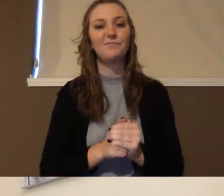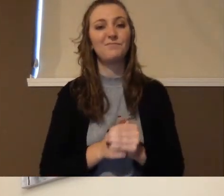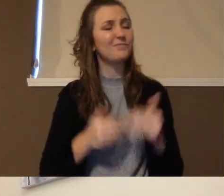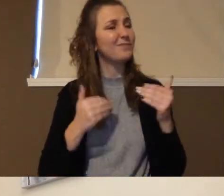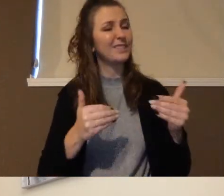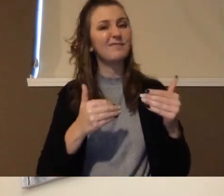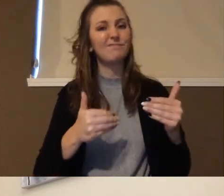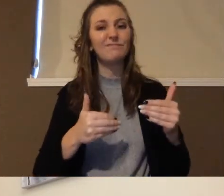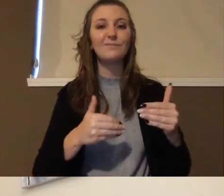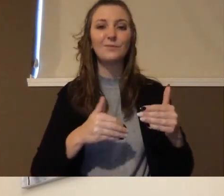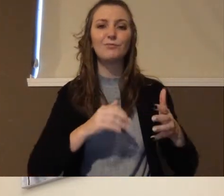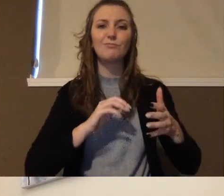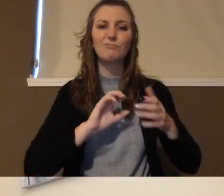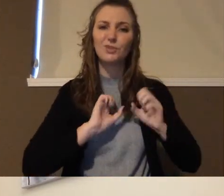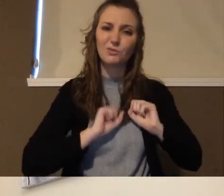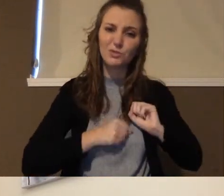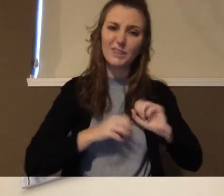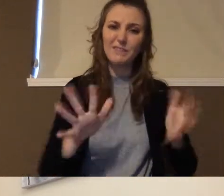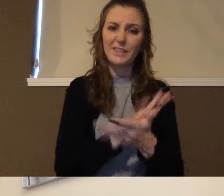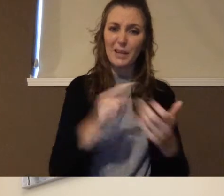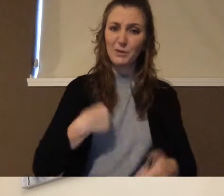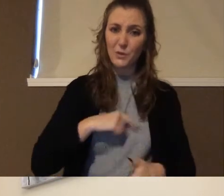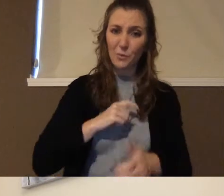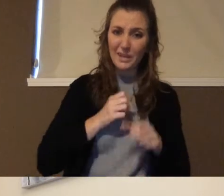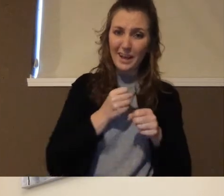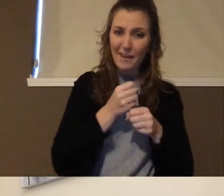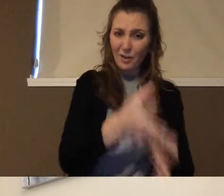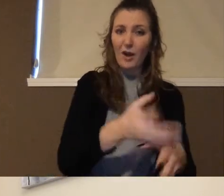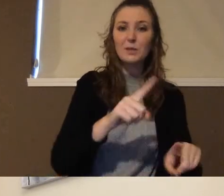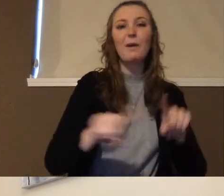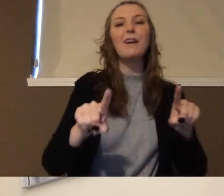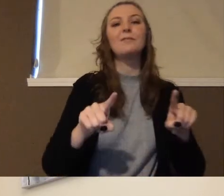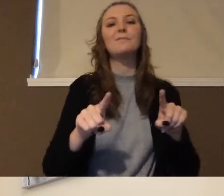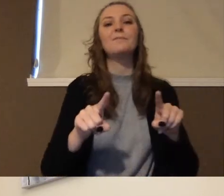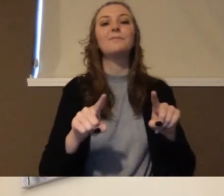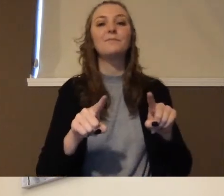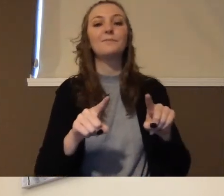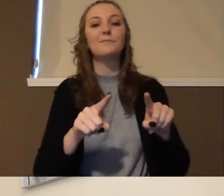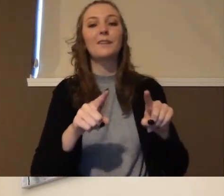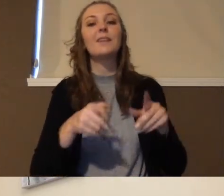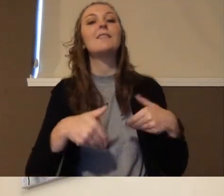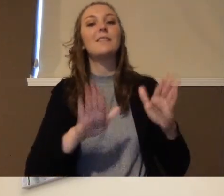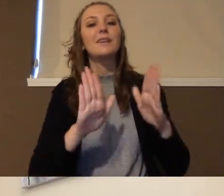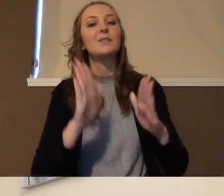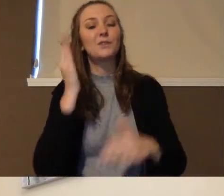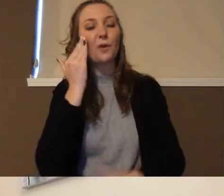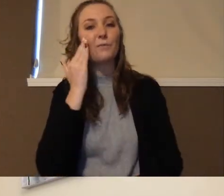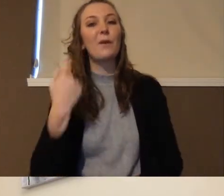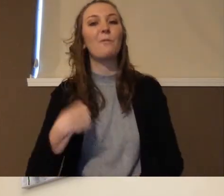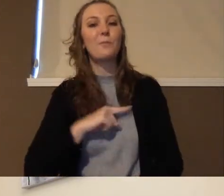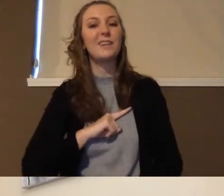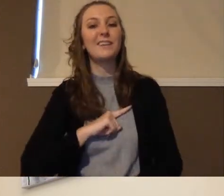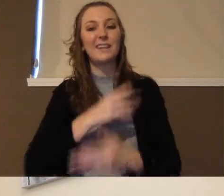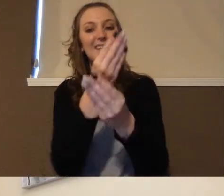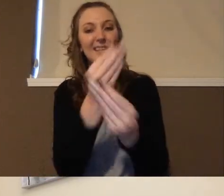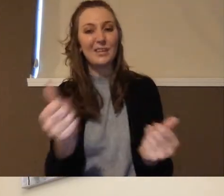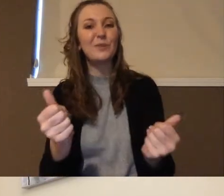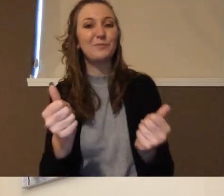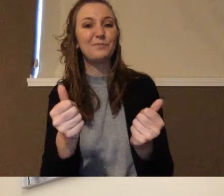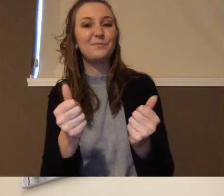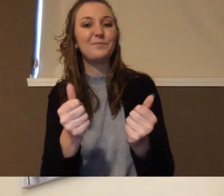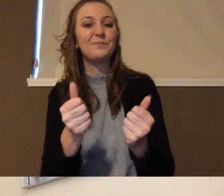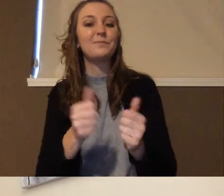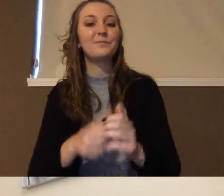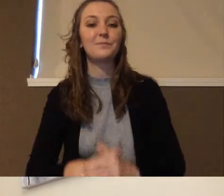and to move through the grief into a hopeful future where we see healing that is possible through the resurrection example you have given us. Lord, in your